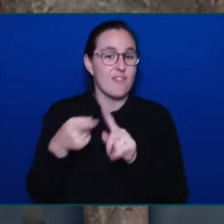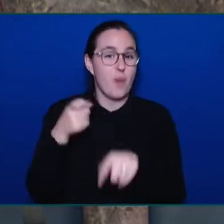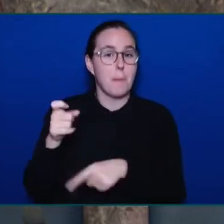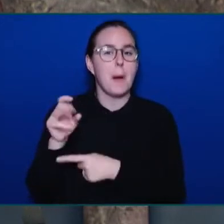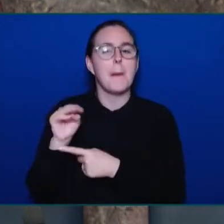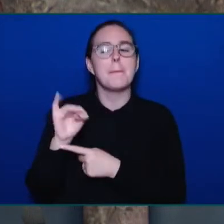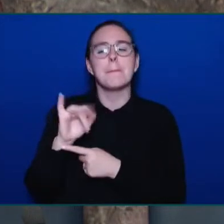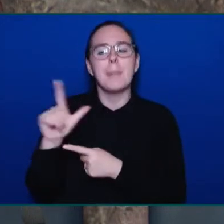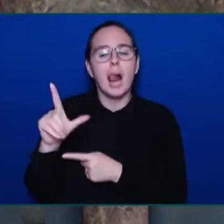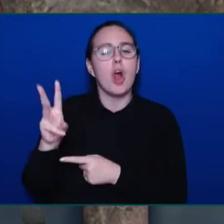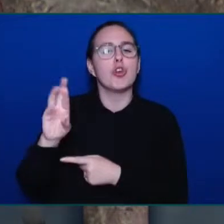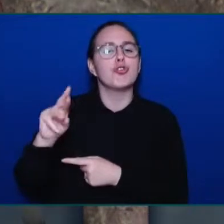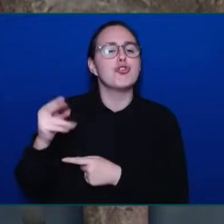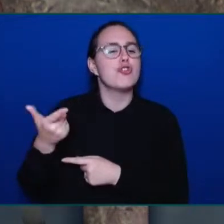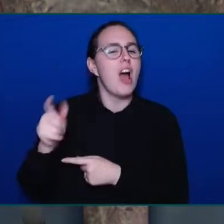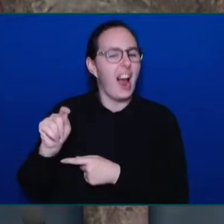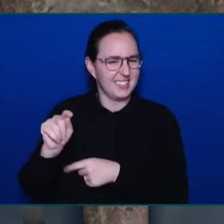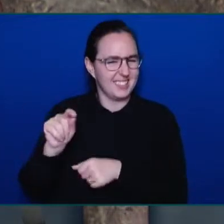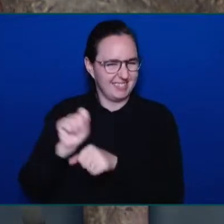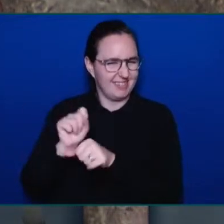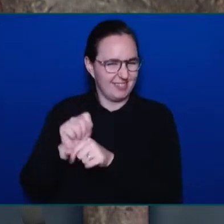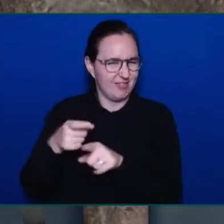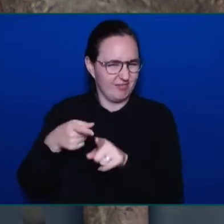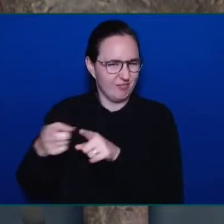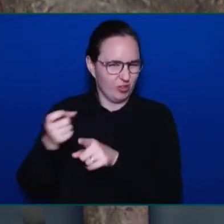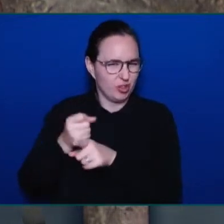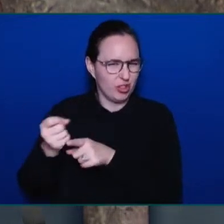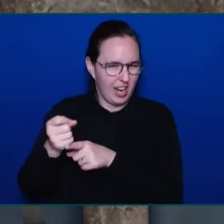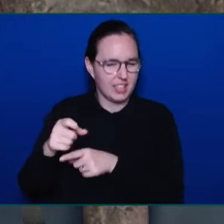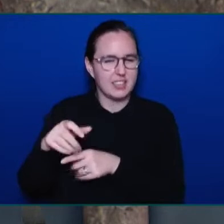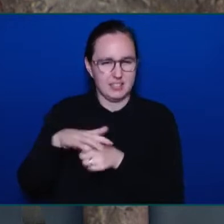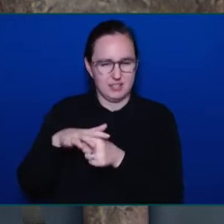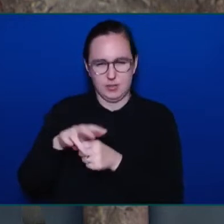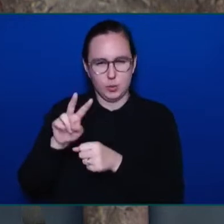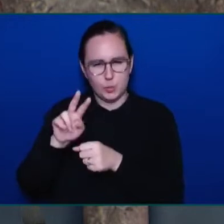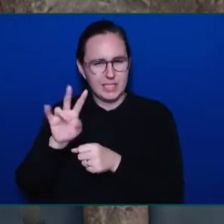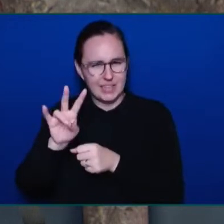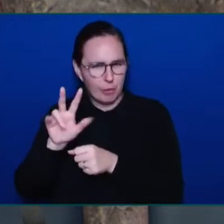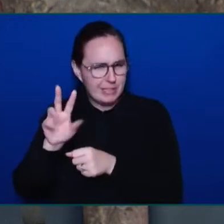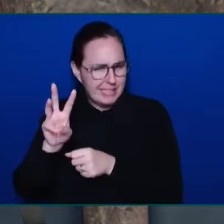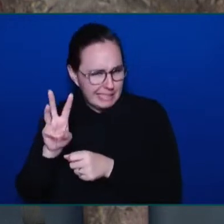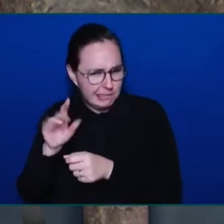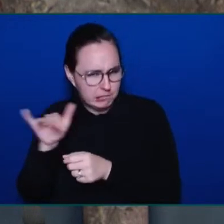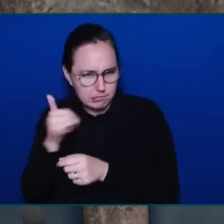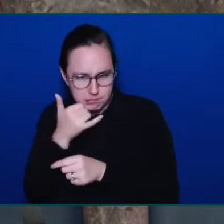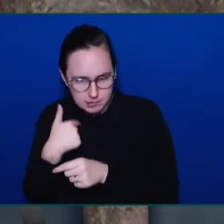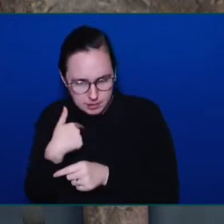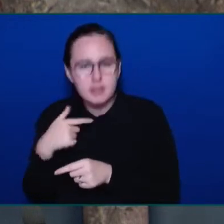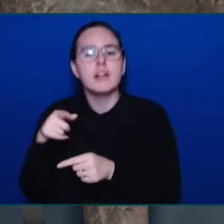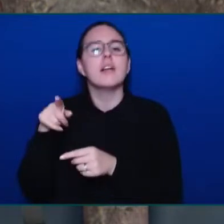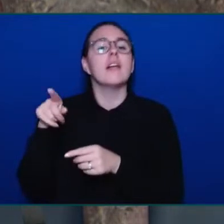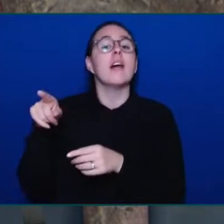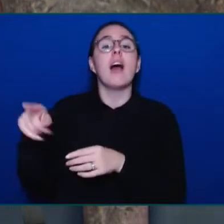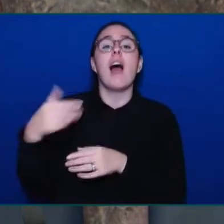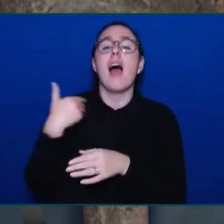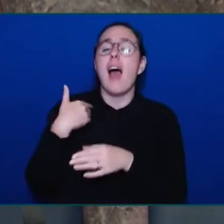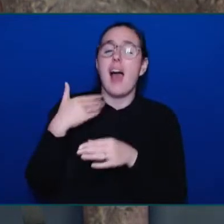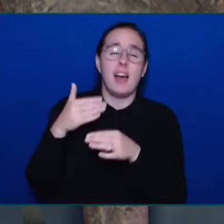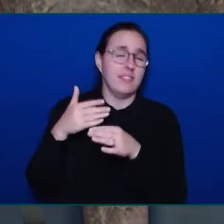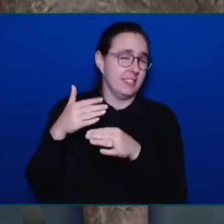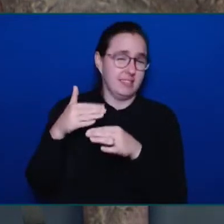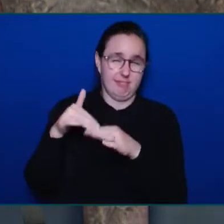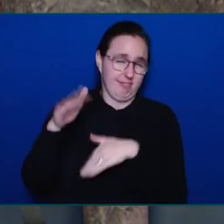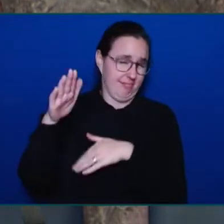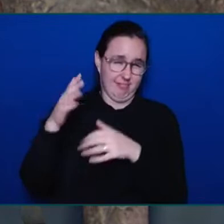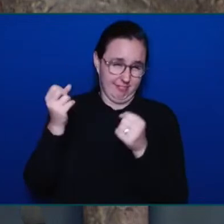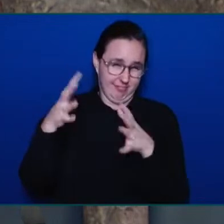he's a sponsor of close to 100 millwright apprentices throughout BC. Mr. Maras is also the president of the